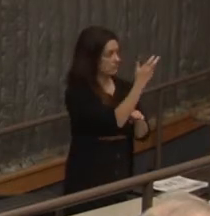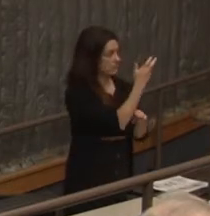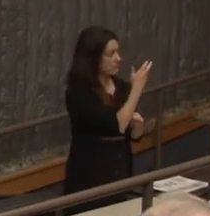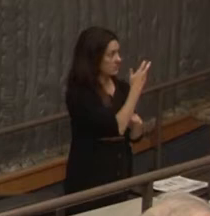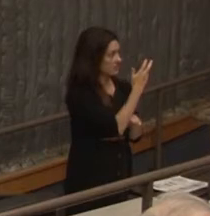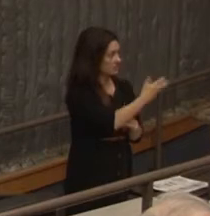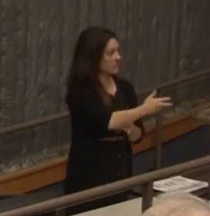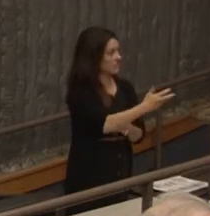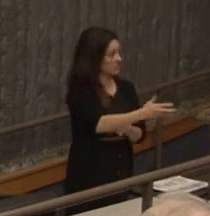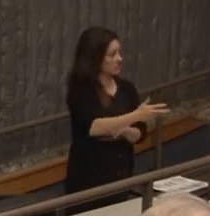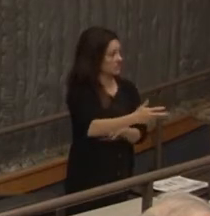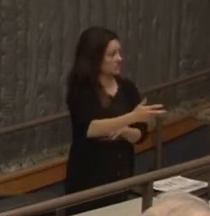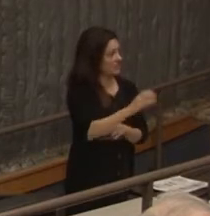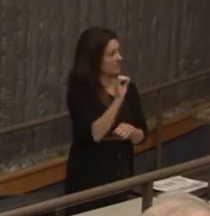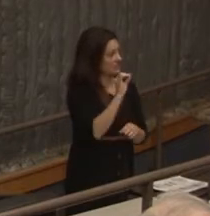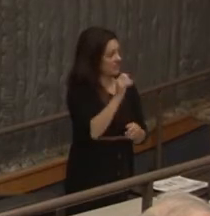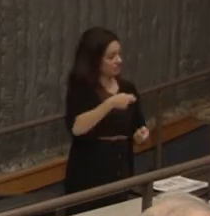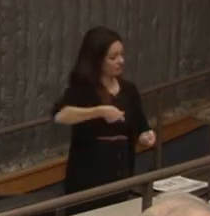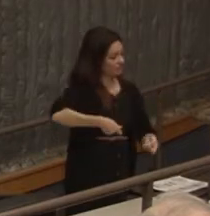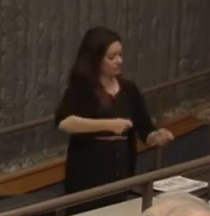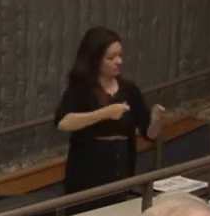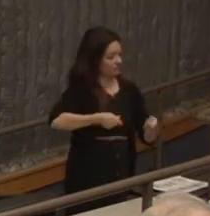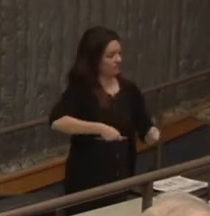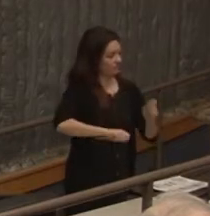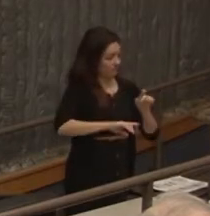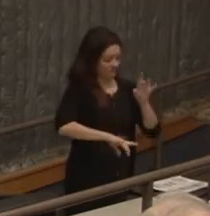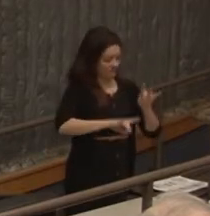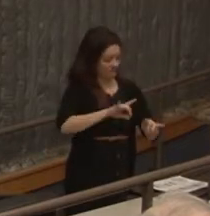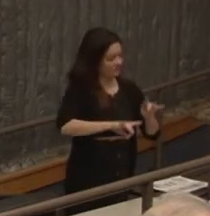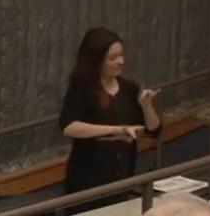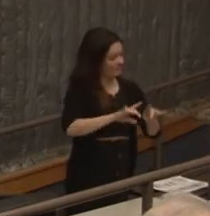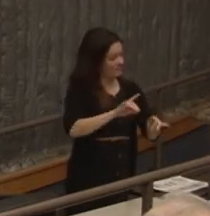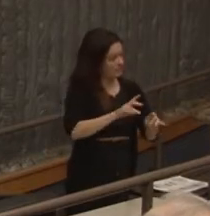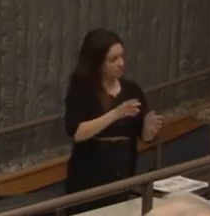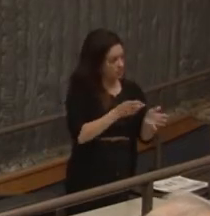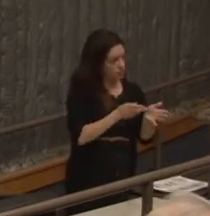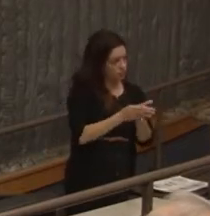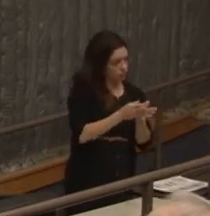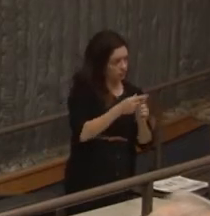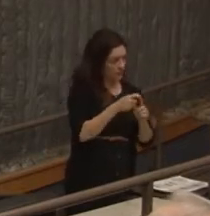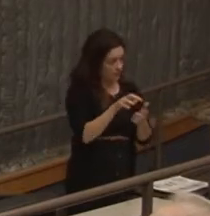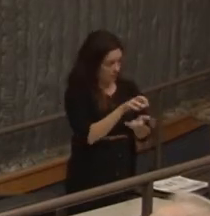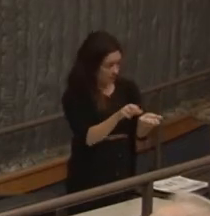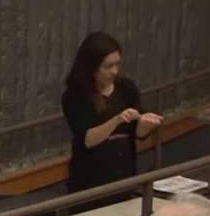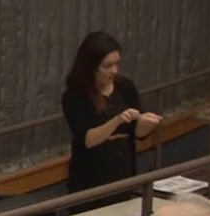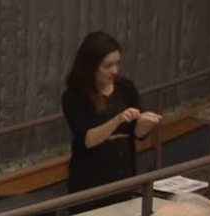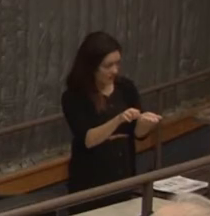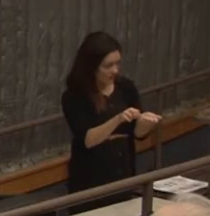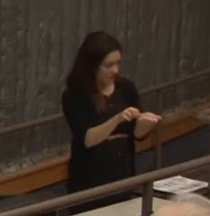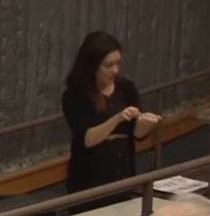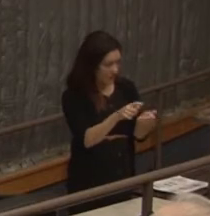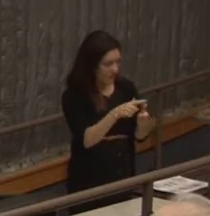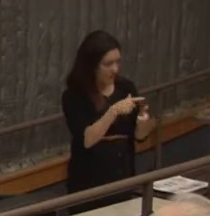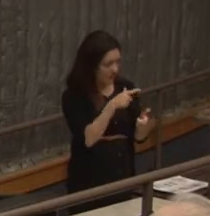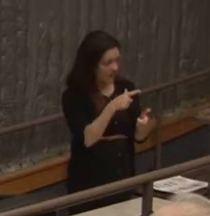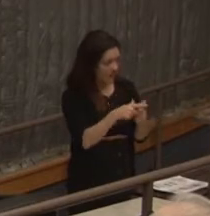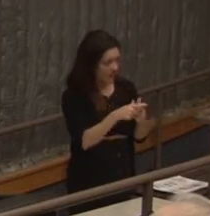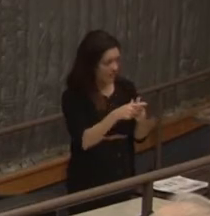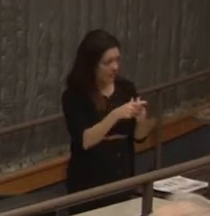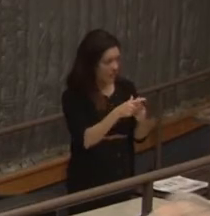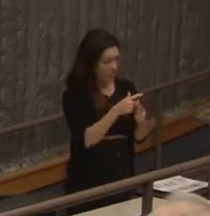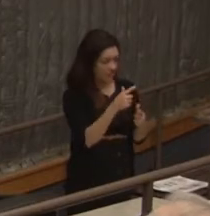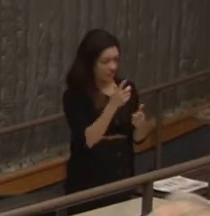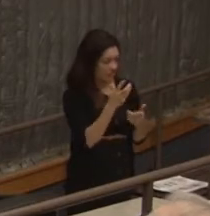It's another form of excavation or uncovering of a truth of the Holocaust. And let's send them somewhere. Notice how